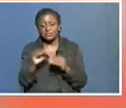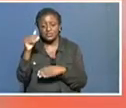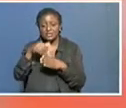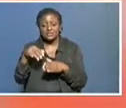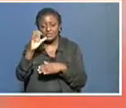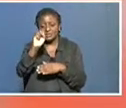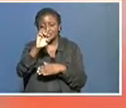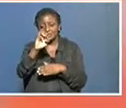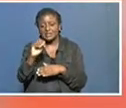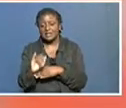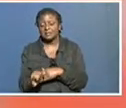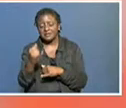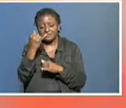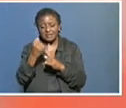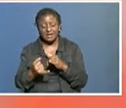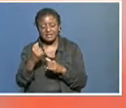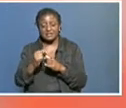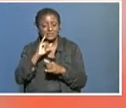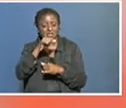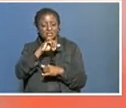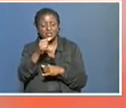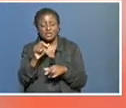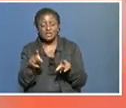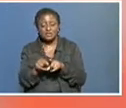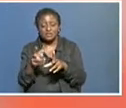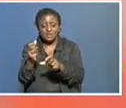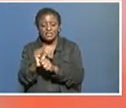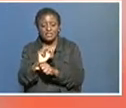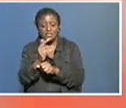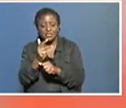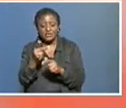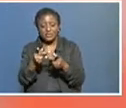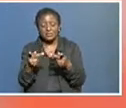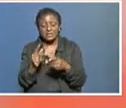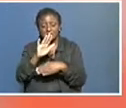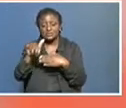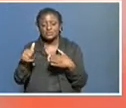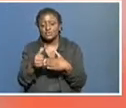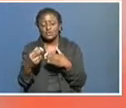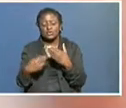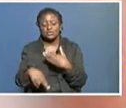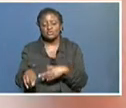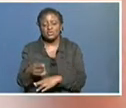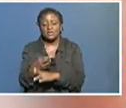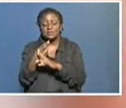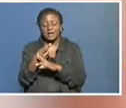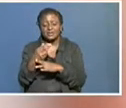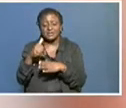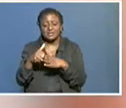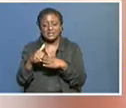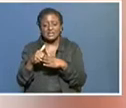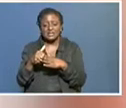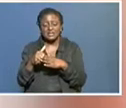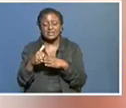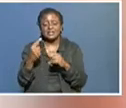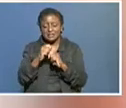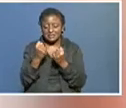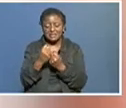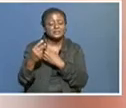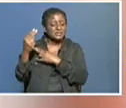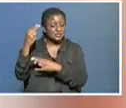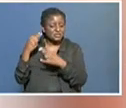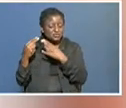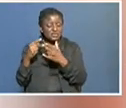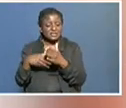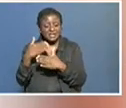the process, JJ also took over third place in total rebounds in franchise playoff history. Next up for the Sun now, a rematch